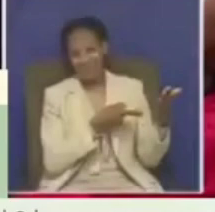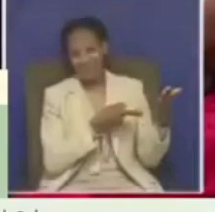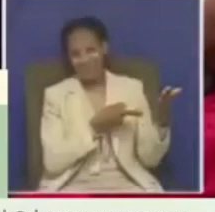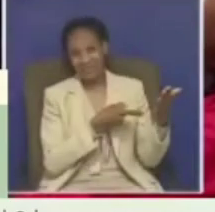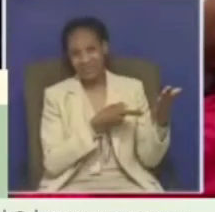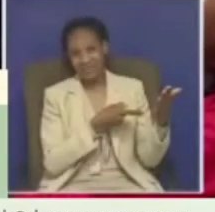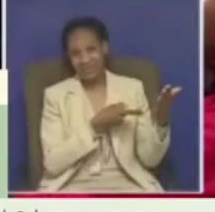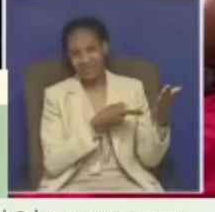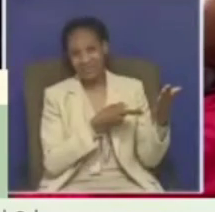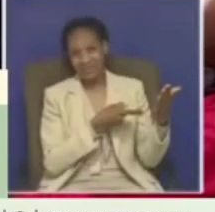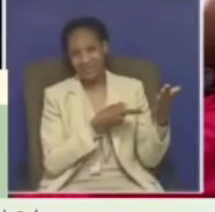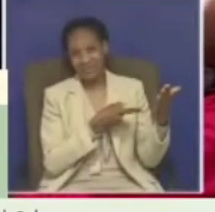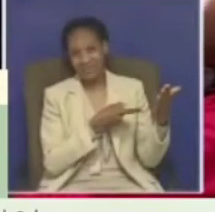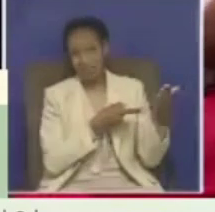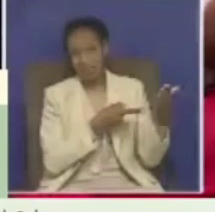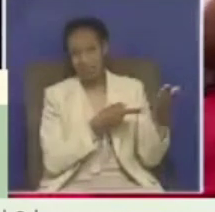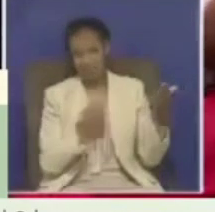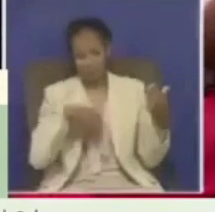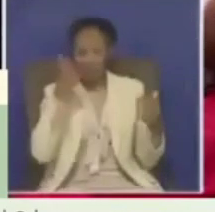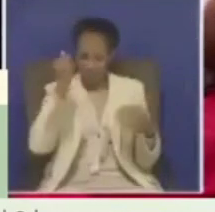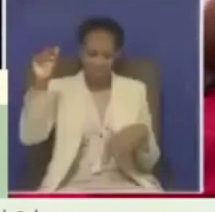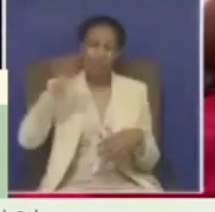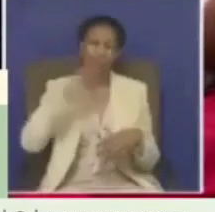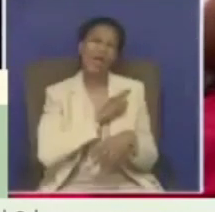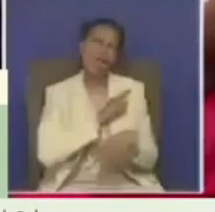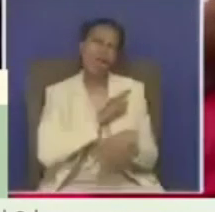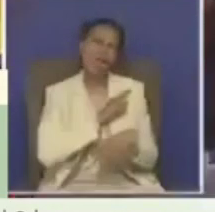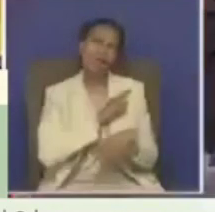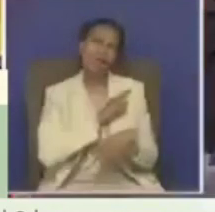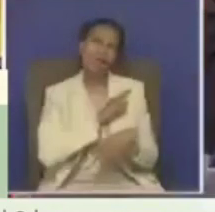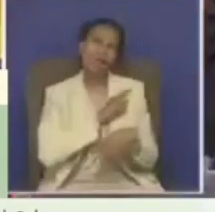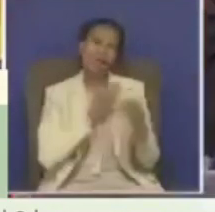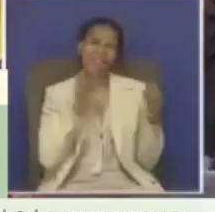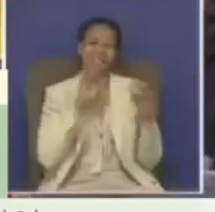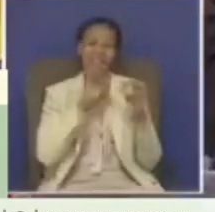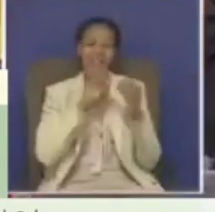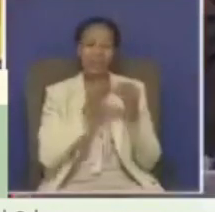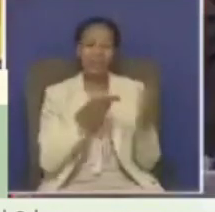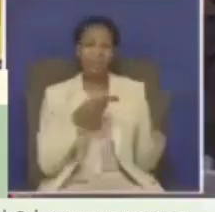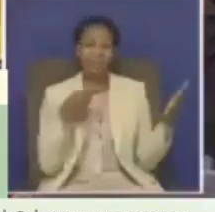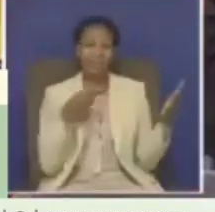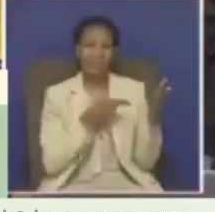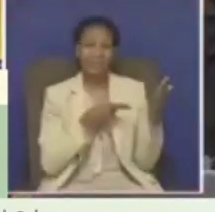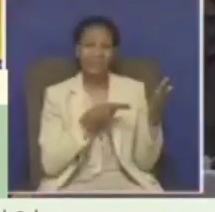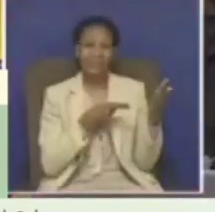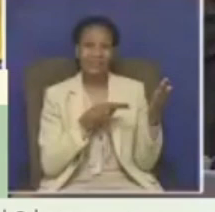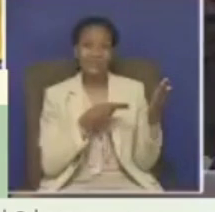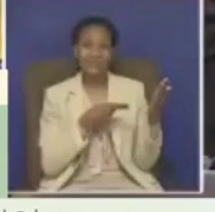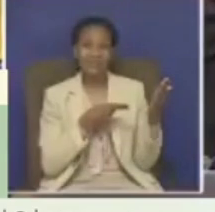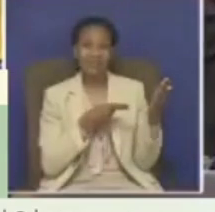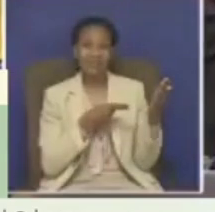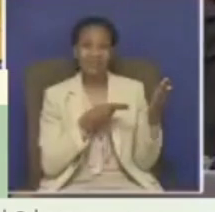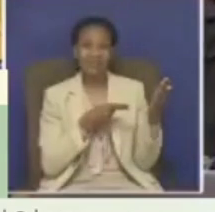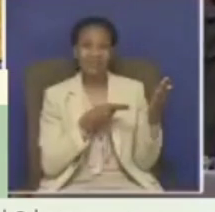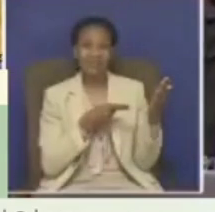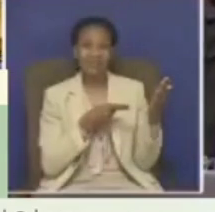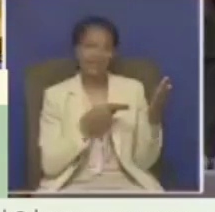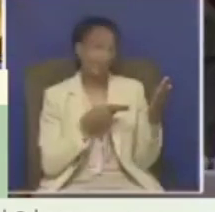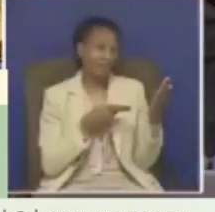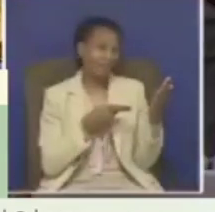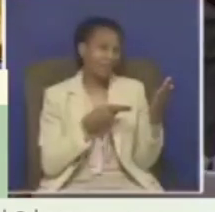is rejected for a simple reason. This amendment defies the objective of what this